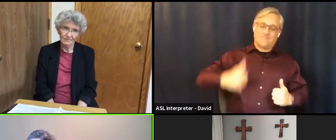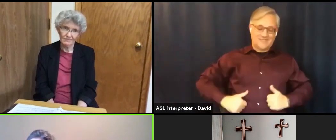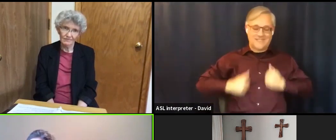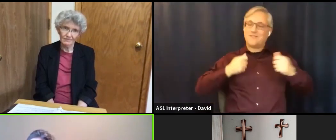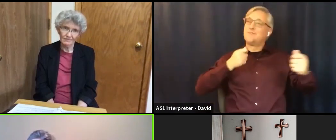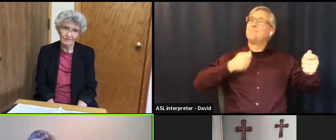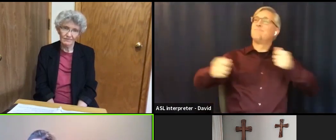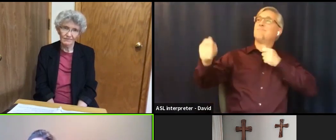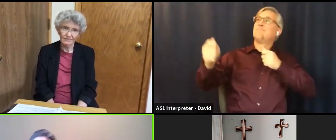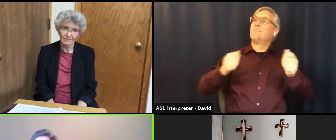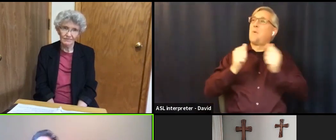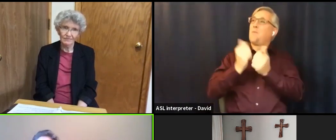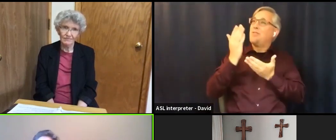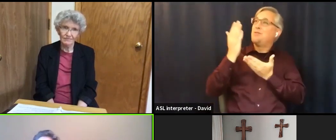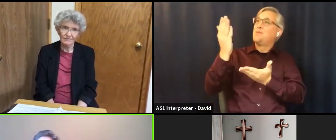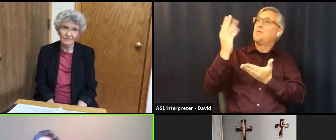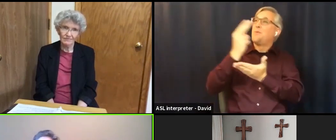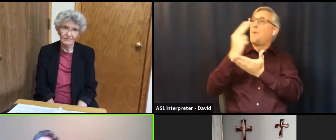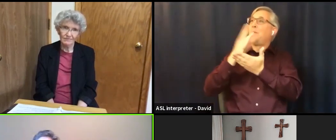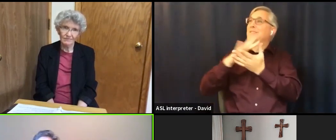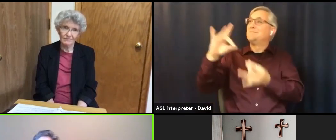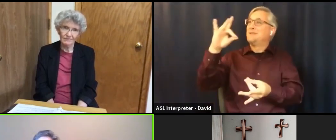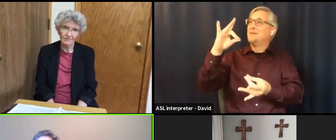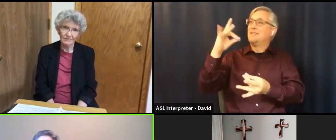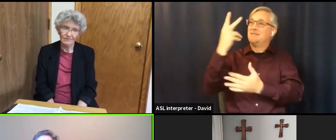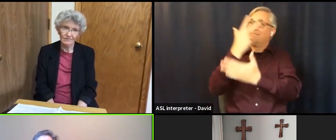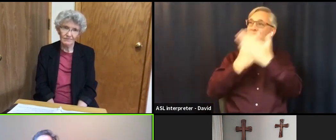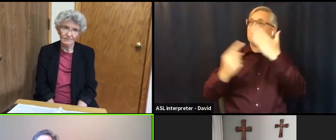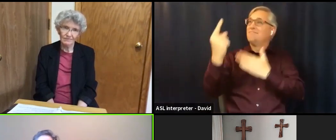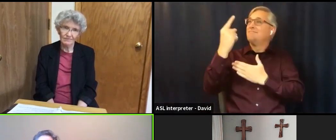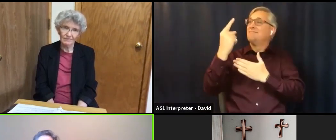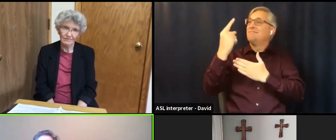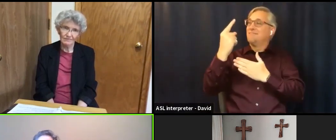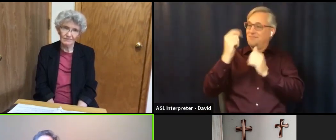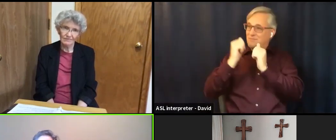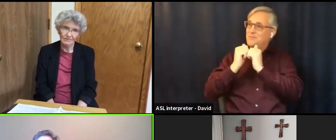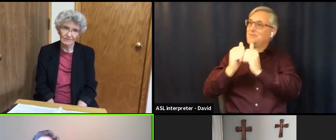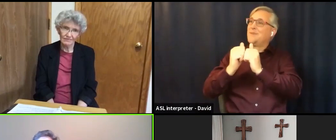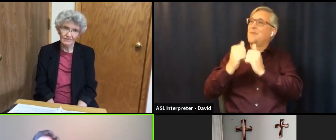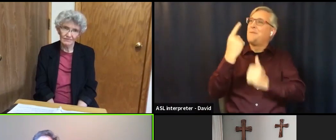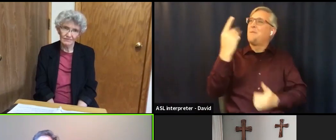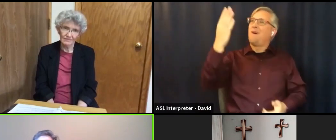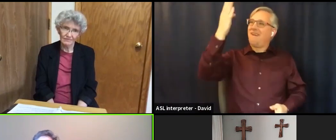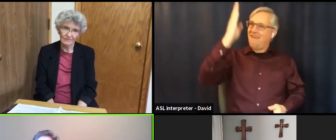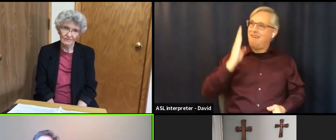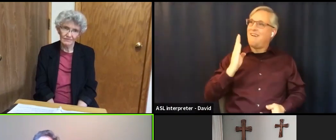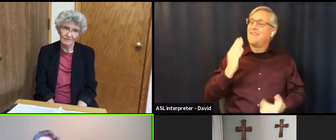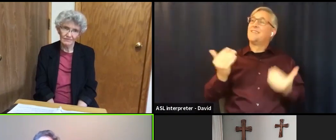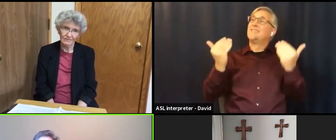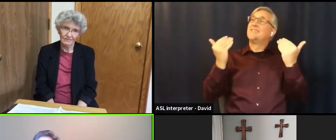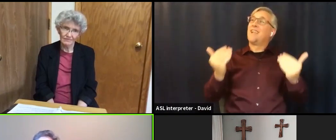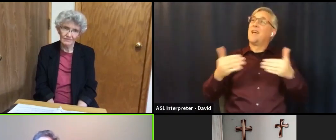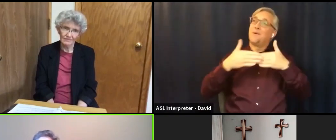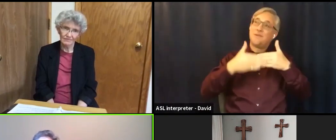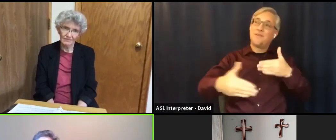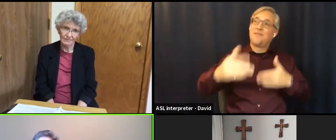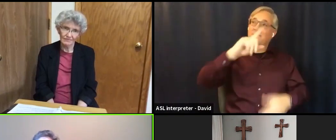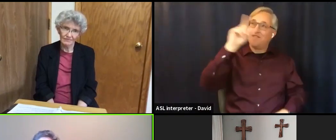you and the Holy Spirit, one God, now and forever.